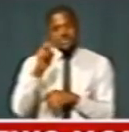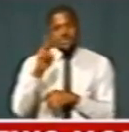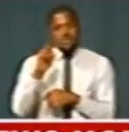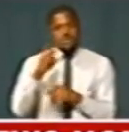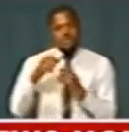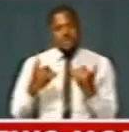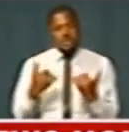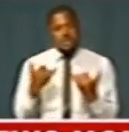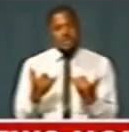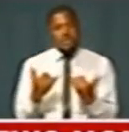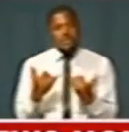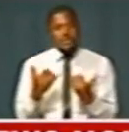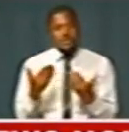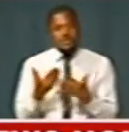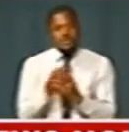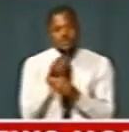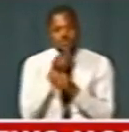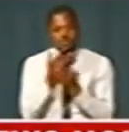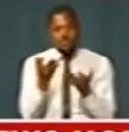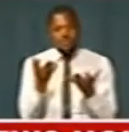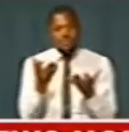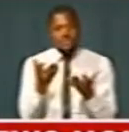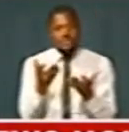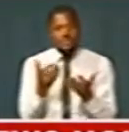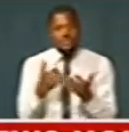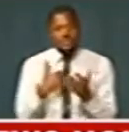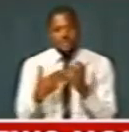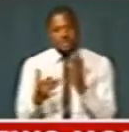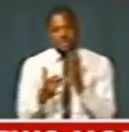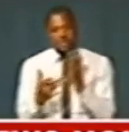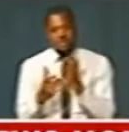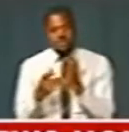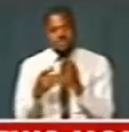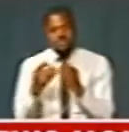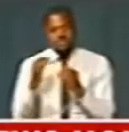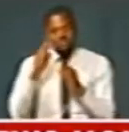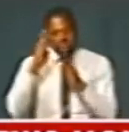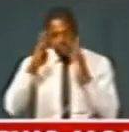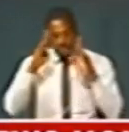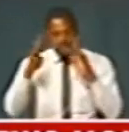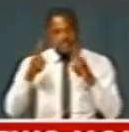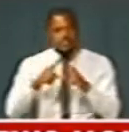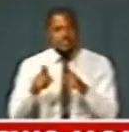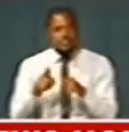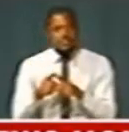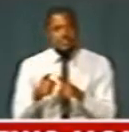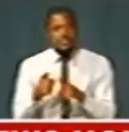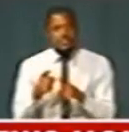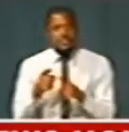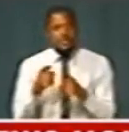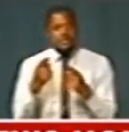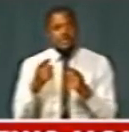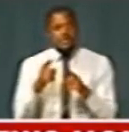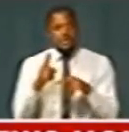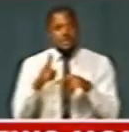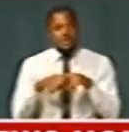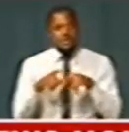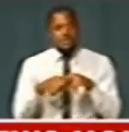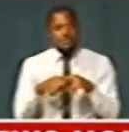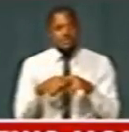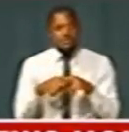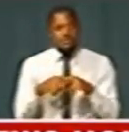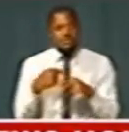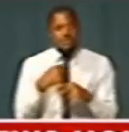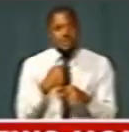there is now a number of new information and technological innovation available to end HIV transmission. That